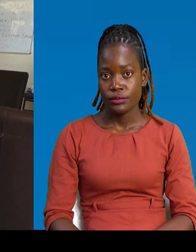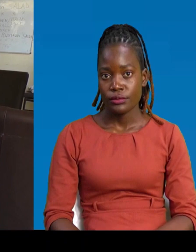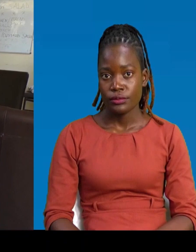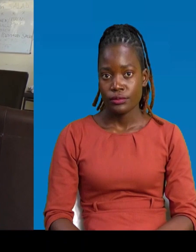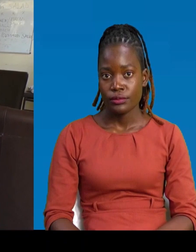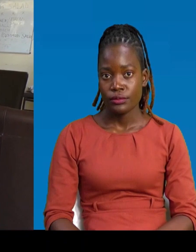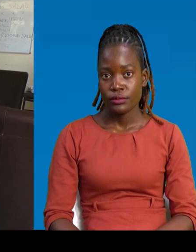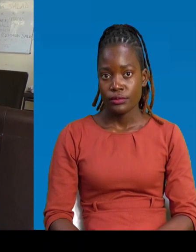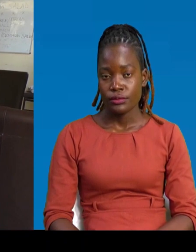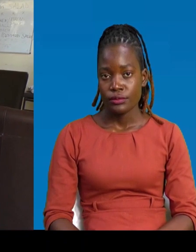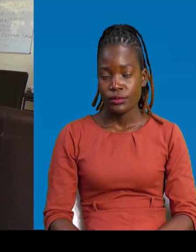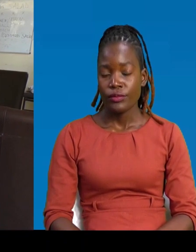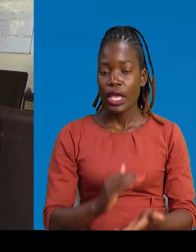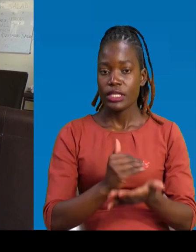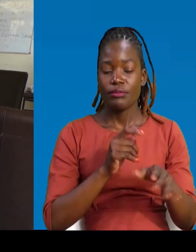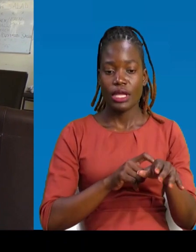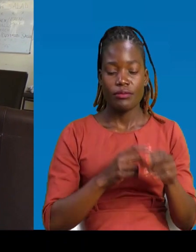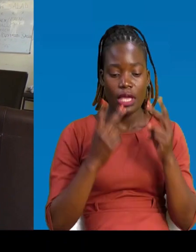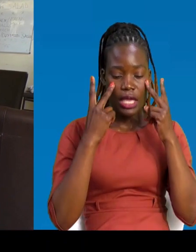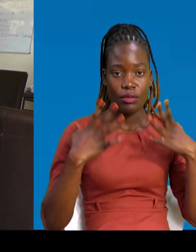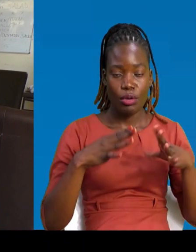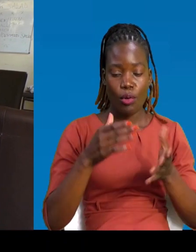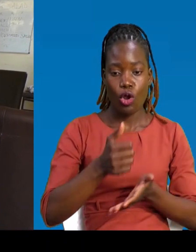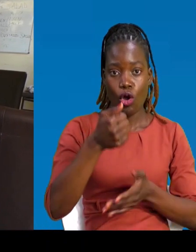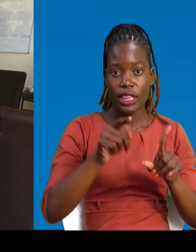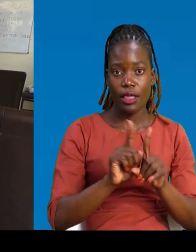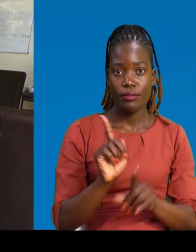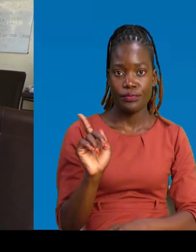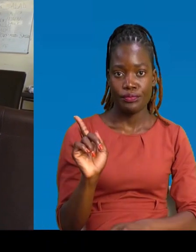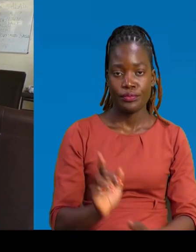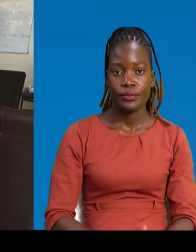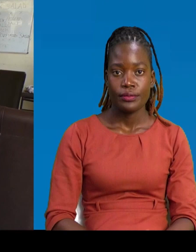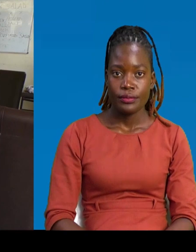naona watu wakishika hivi. Hivi.